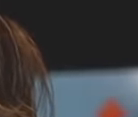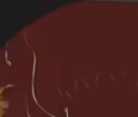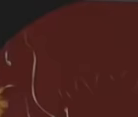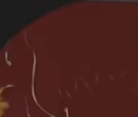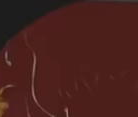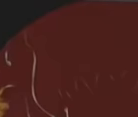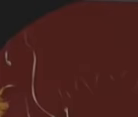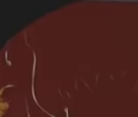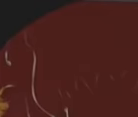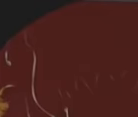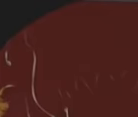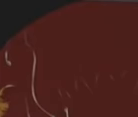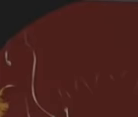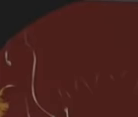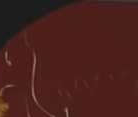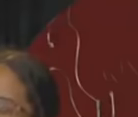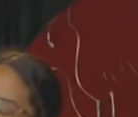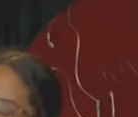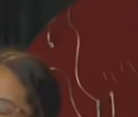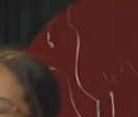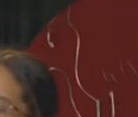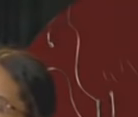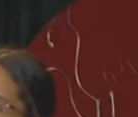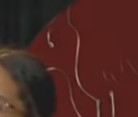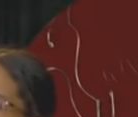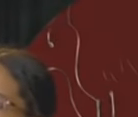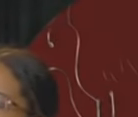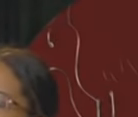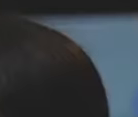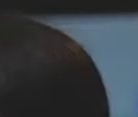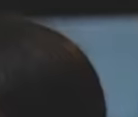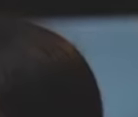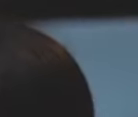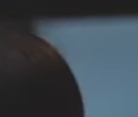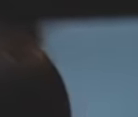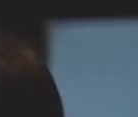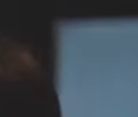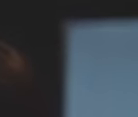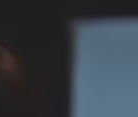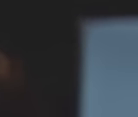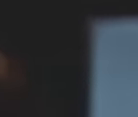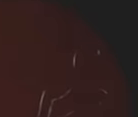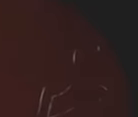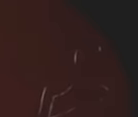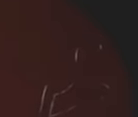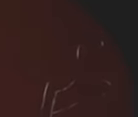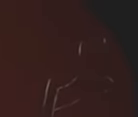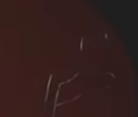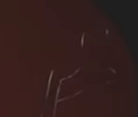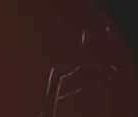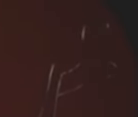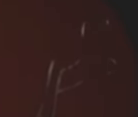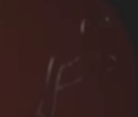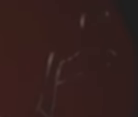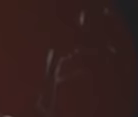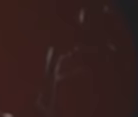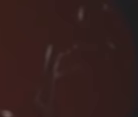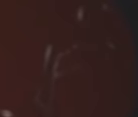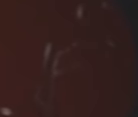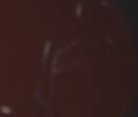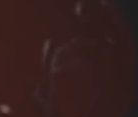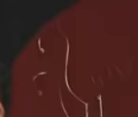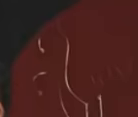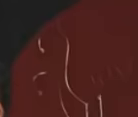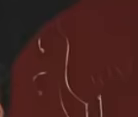event, given all that we had to go through. What's unique about it is it's during a pandemic. It puts them on the side